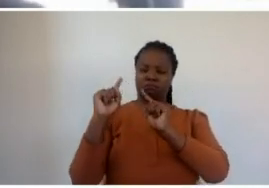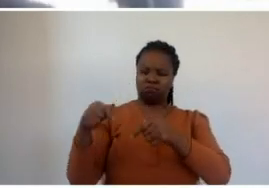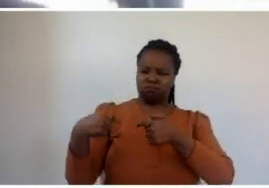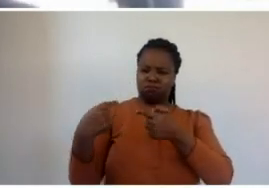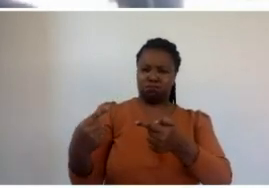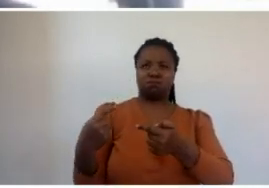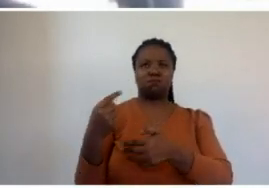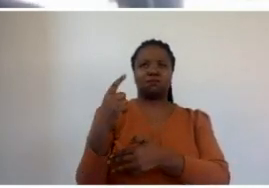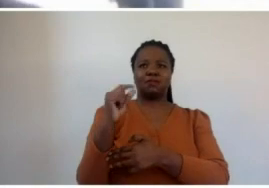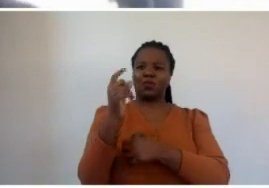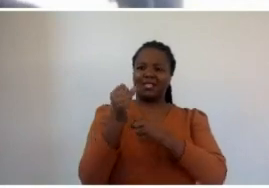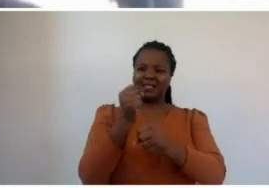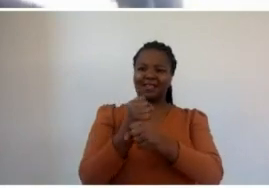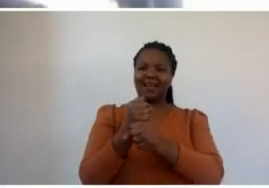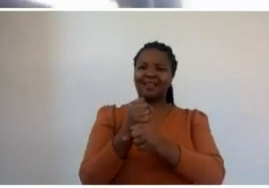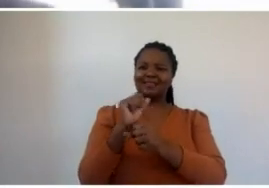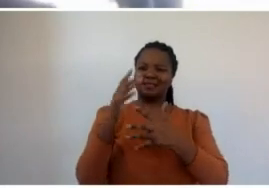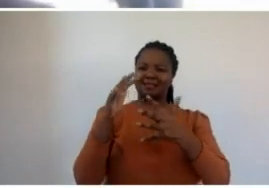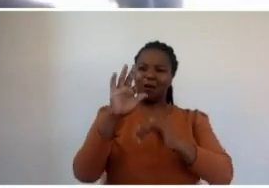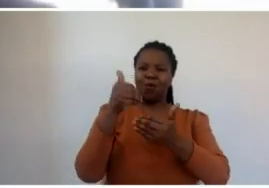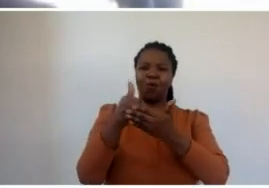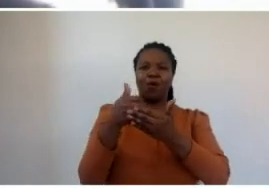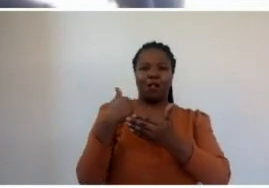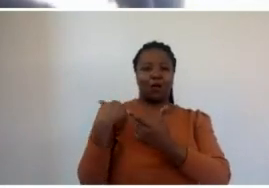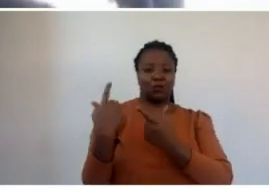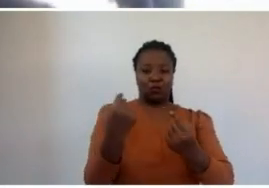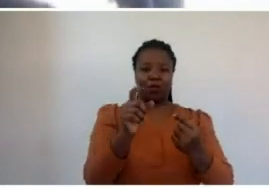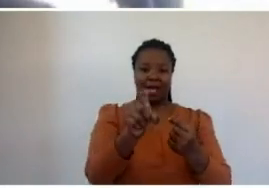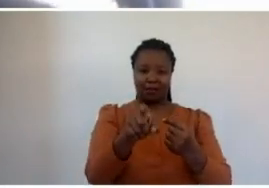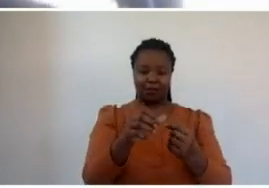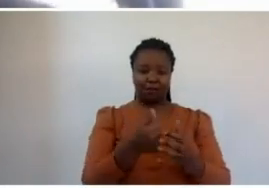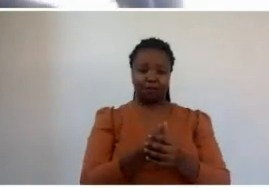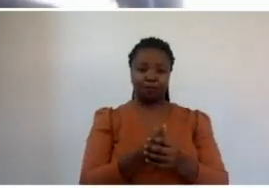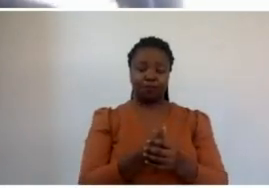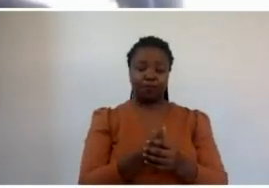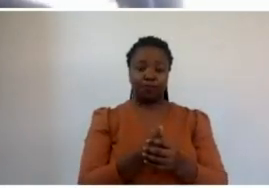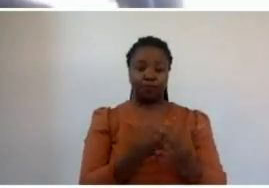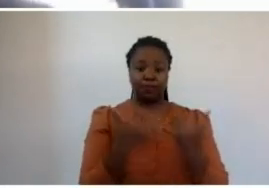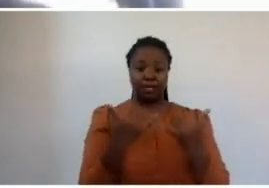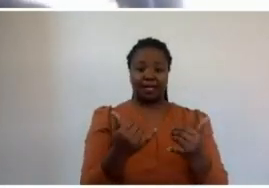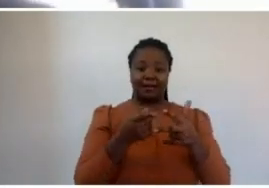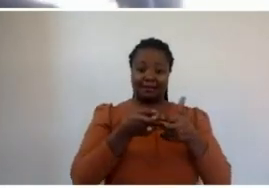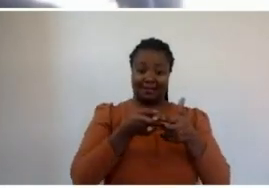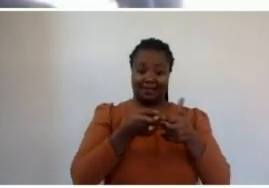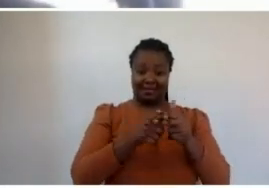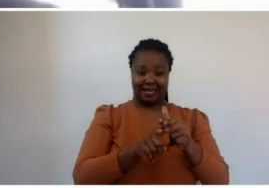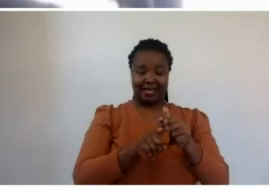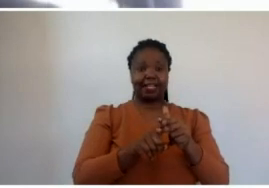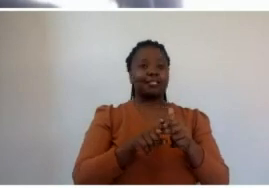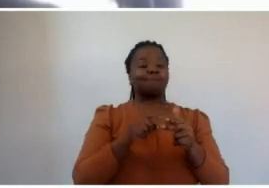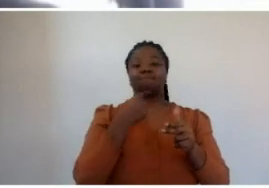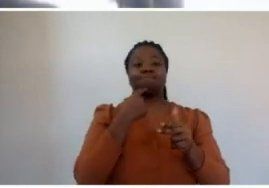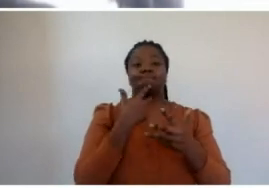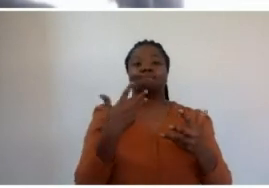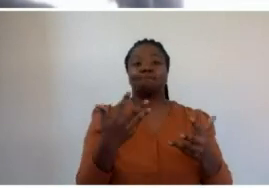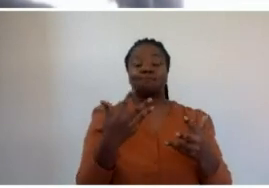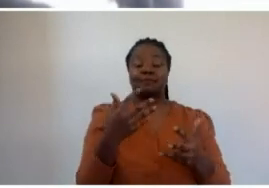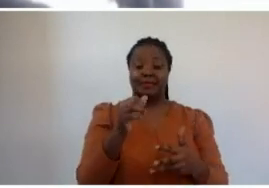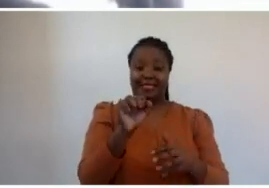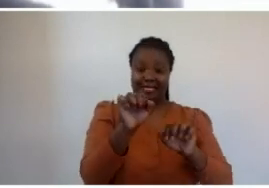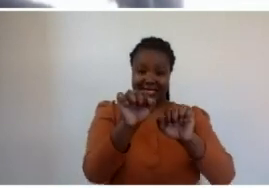It's where we all have to go. Perhaps I could begin by saying, of course, there has to be an international dimension